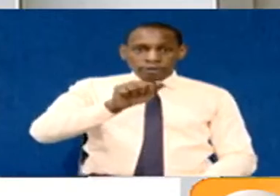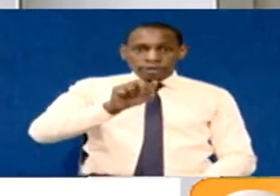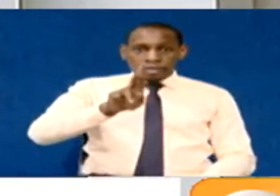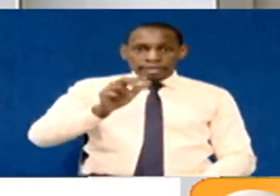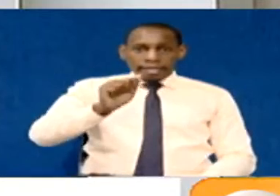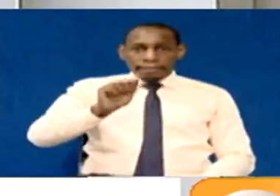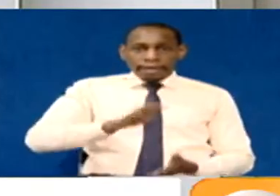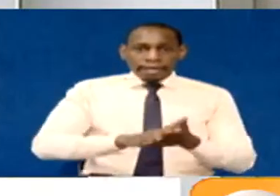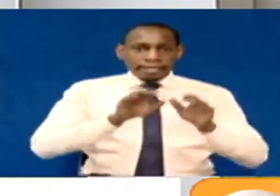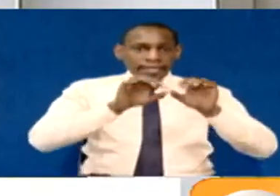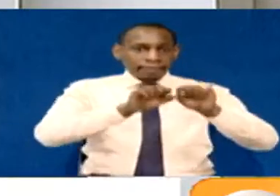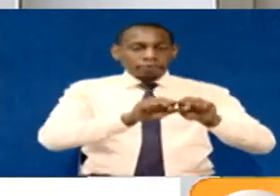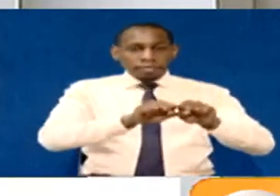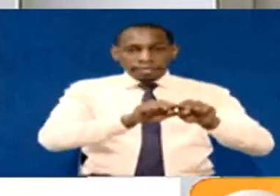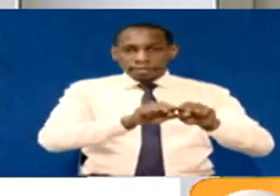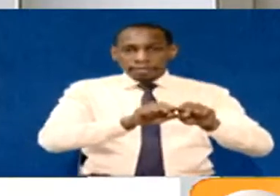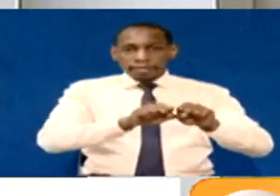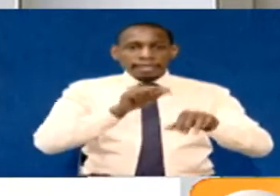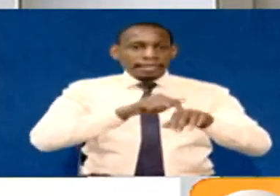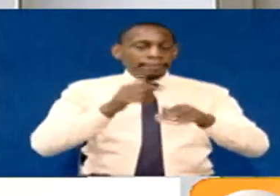actually booked for Monday,